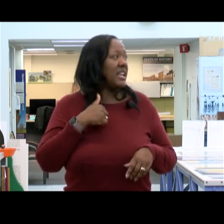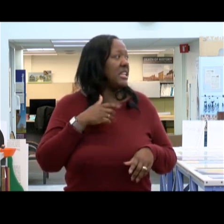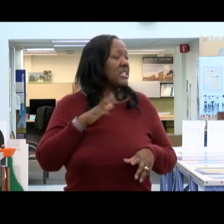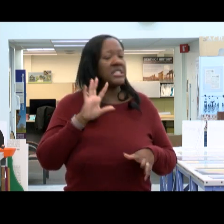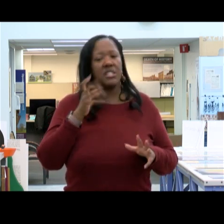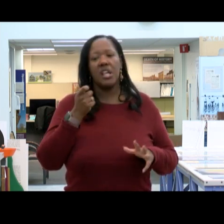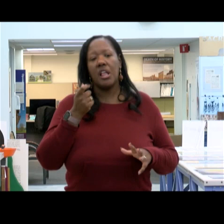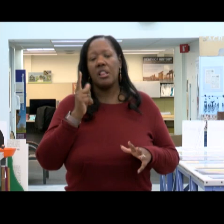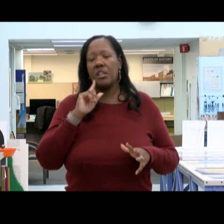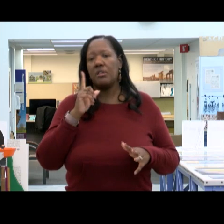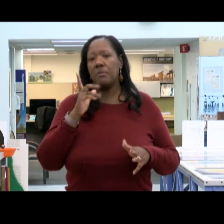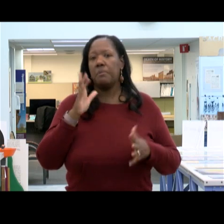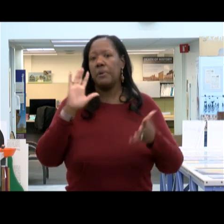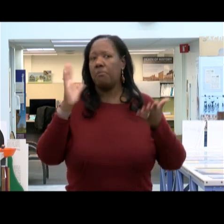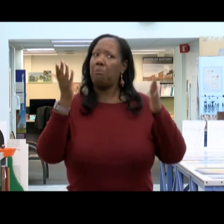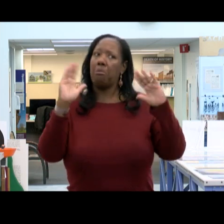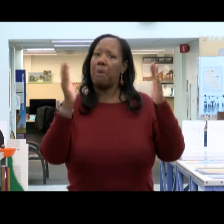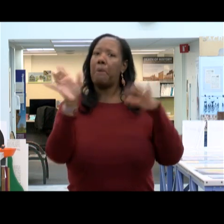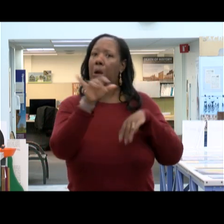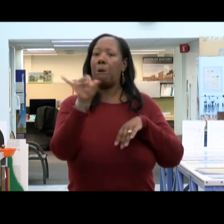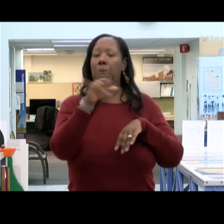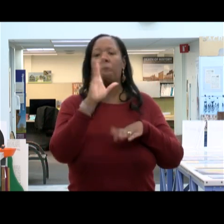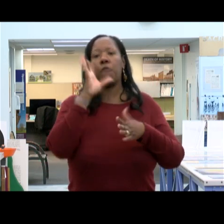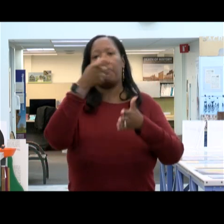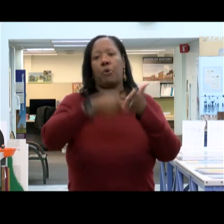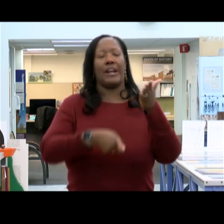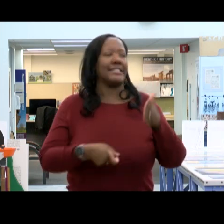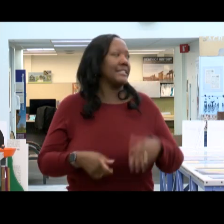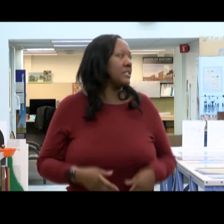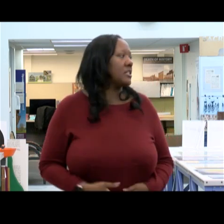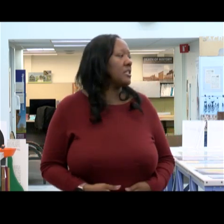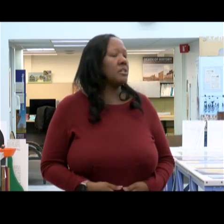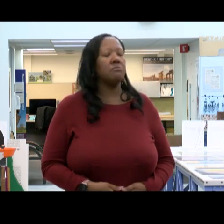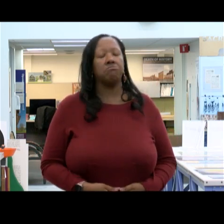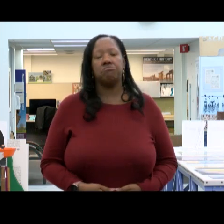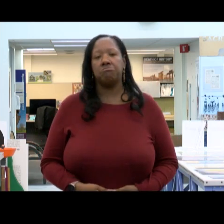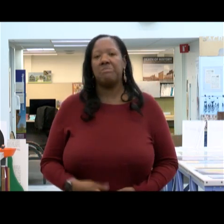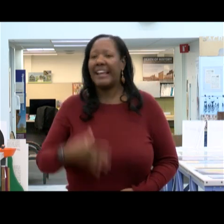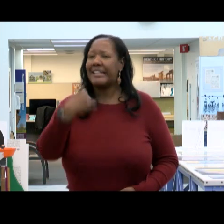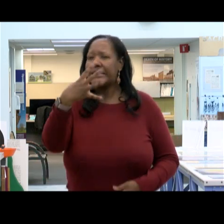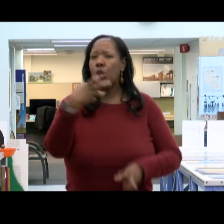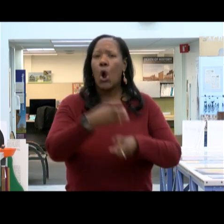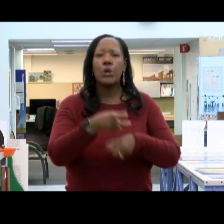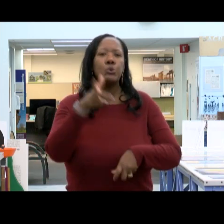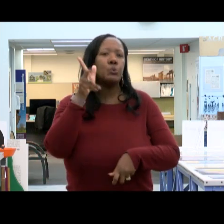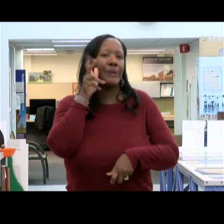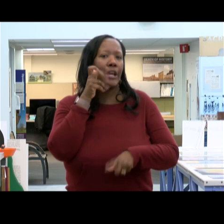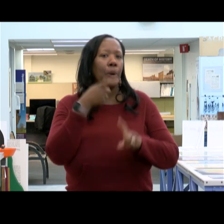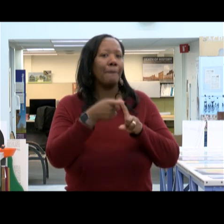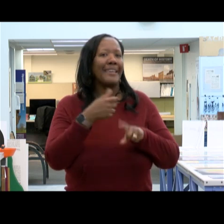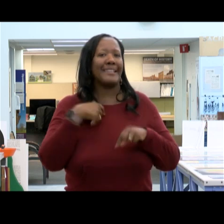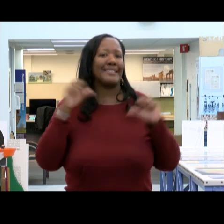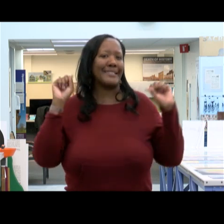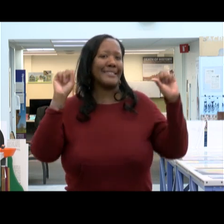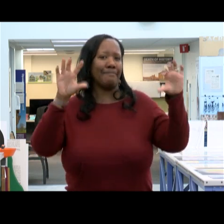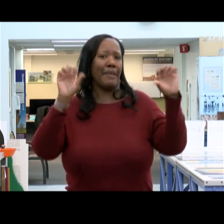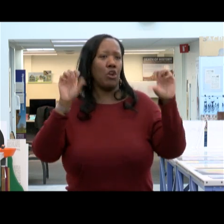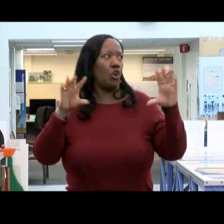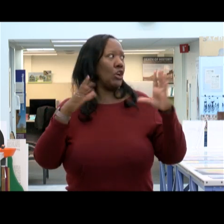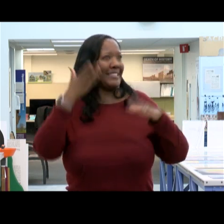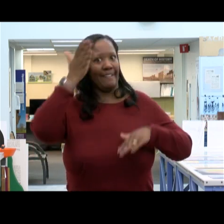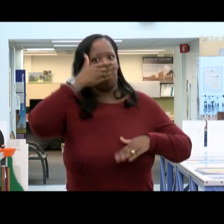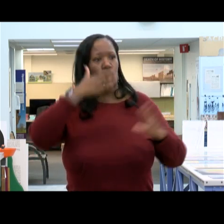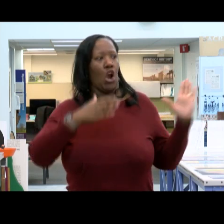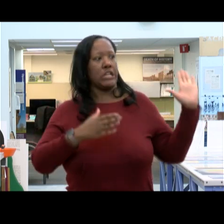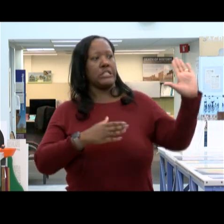it's comparable price-wise. Yeah, so in this shop, we need to use a